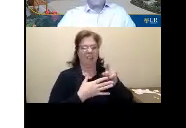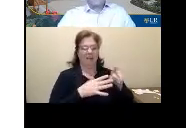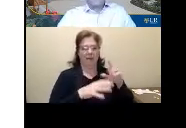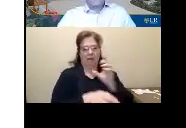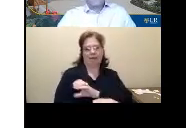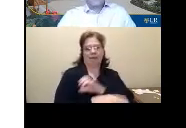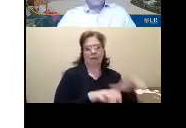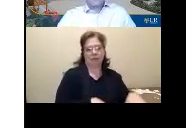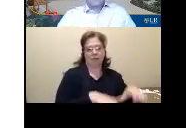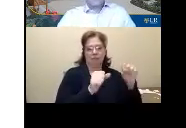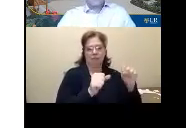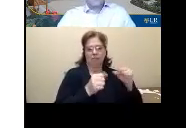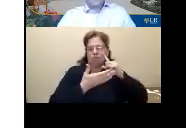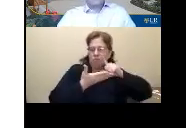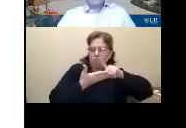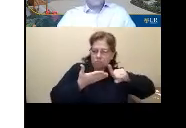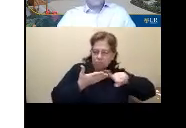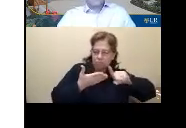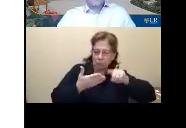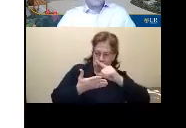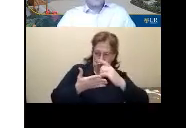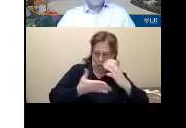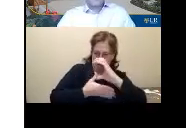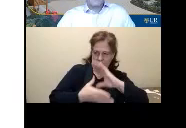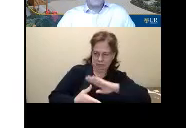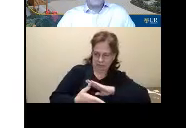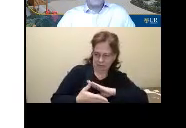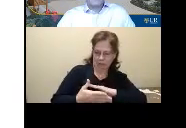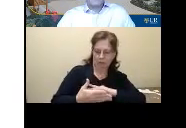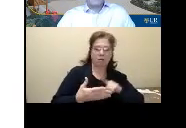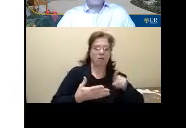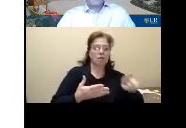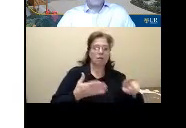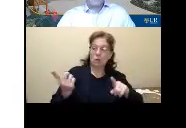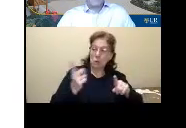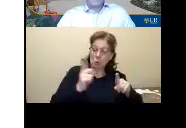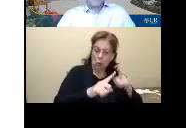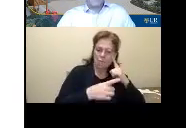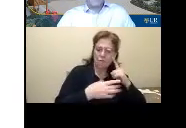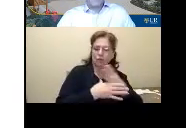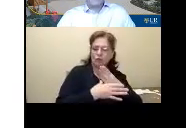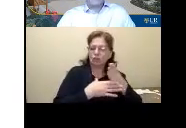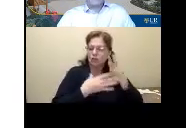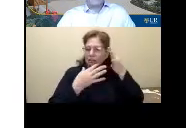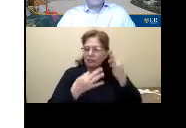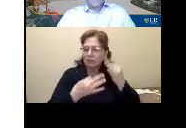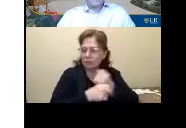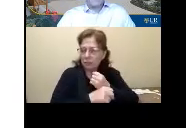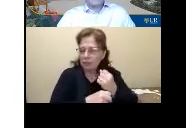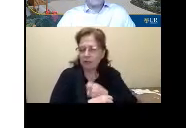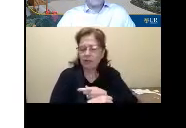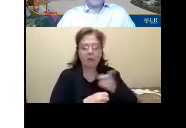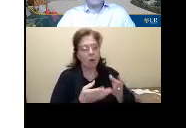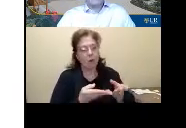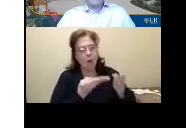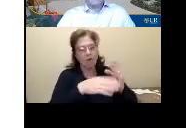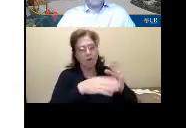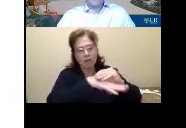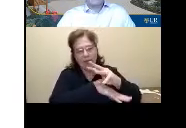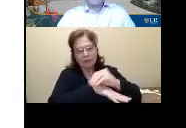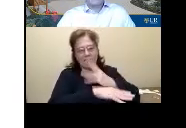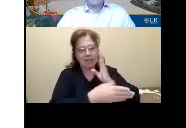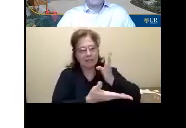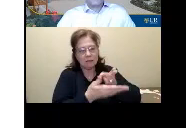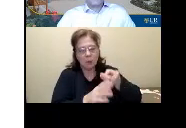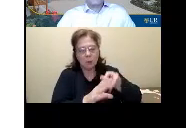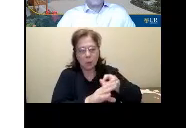if they meet the inclusion criteria. They can perform the shared decision-making visit. They offer smoking cessation counseling and link into the Wilmot